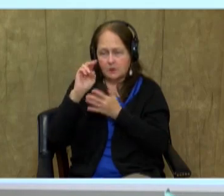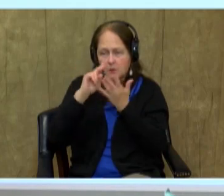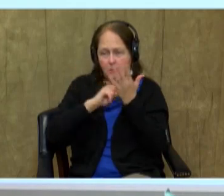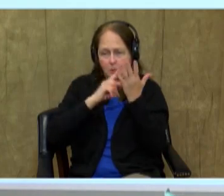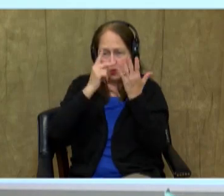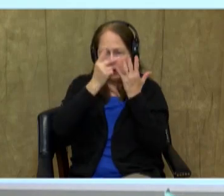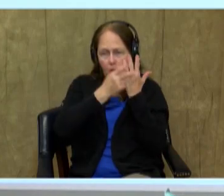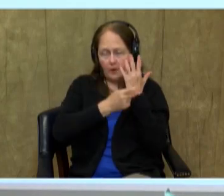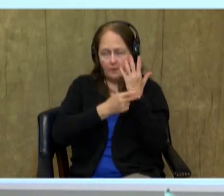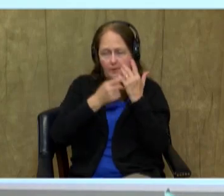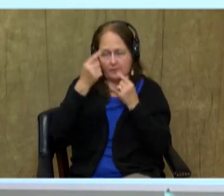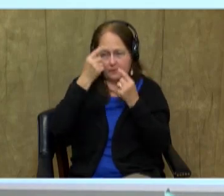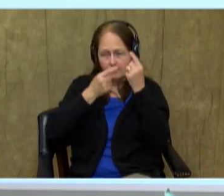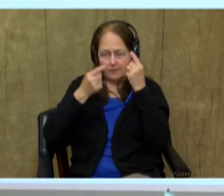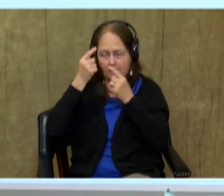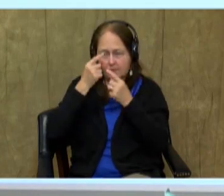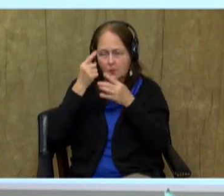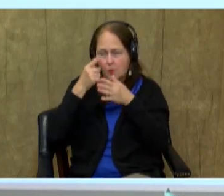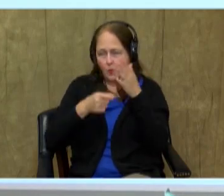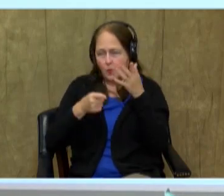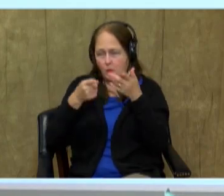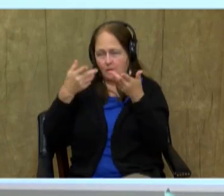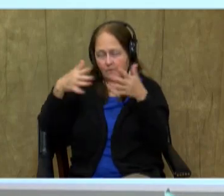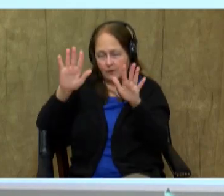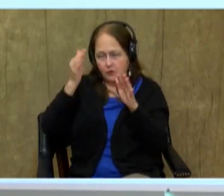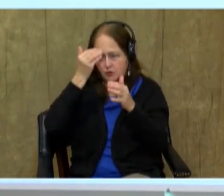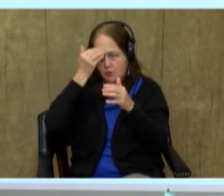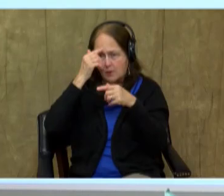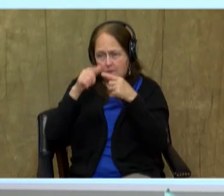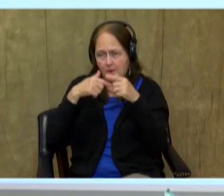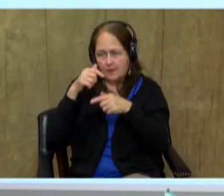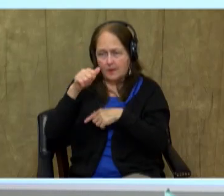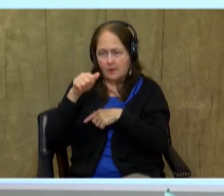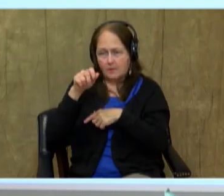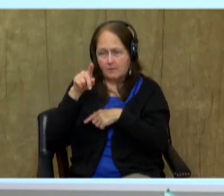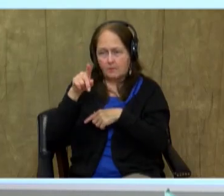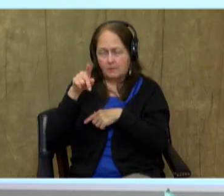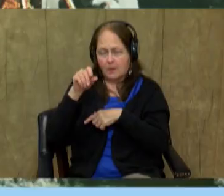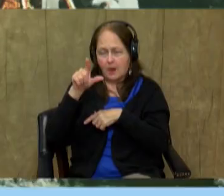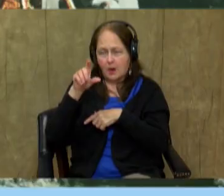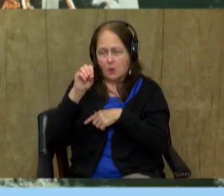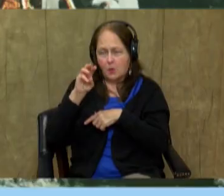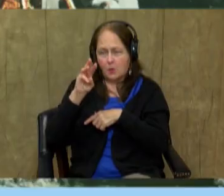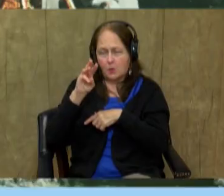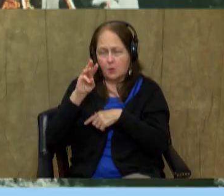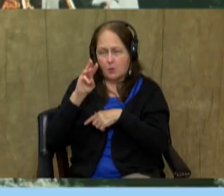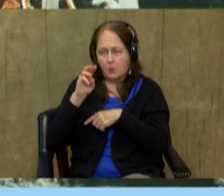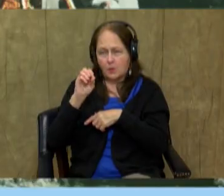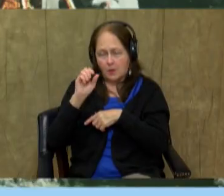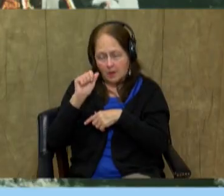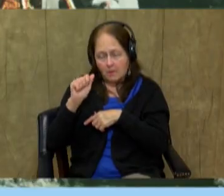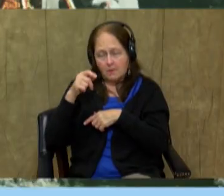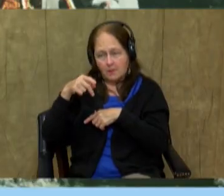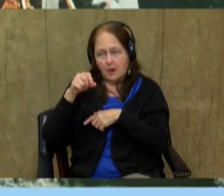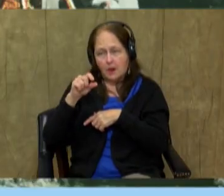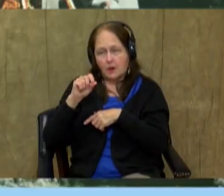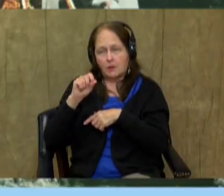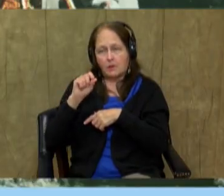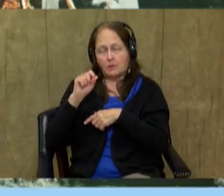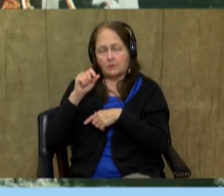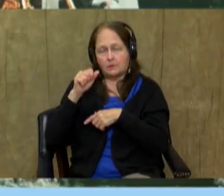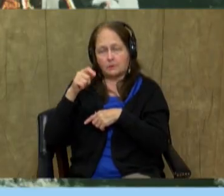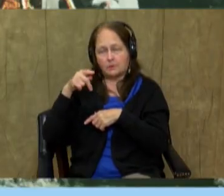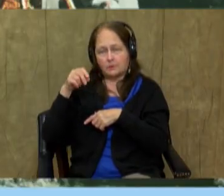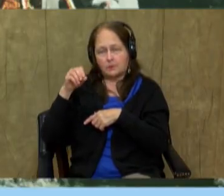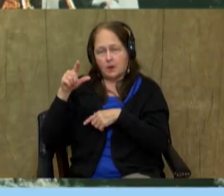questions I want you to be thinking about, like, what do you already know about the Apollo missions? There are some movies out there. Maybe you've watched some